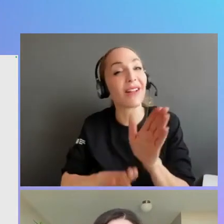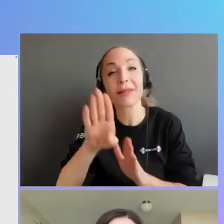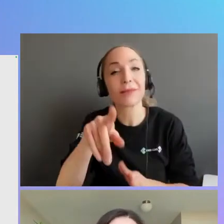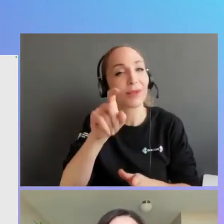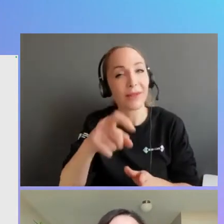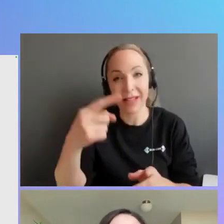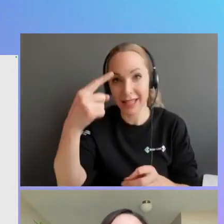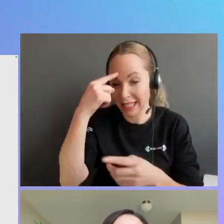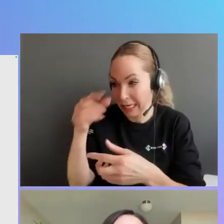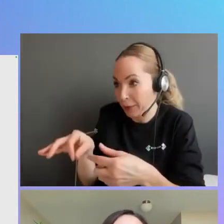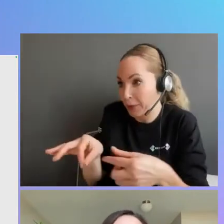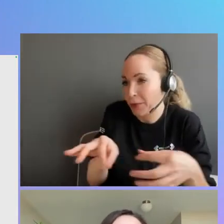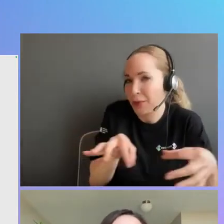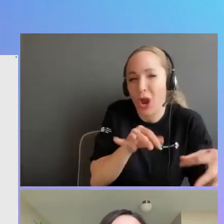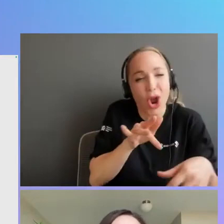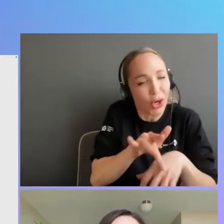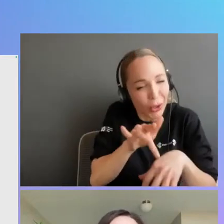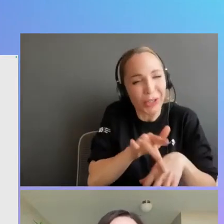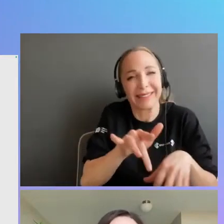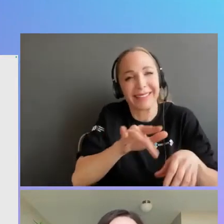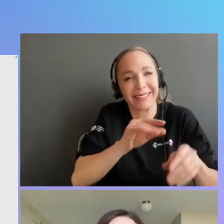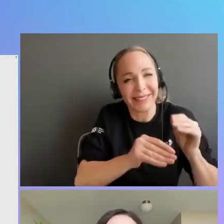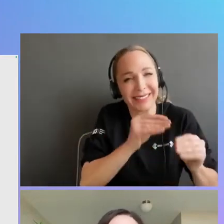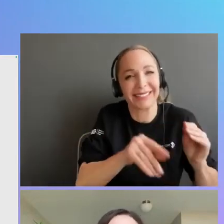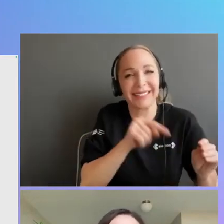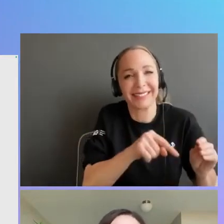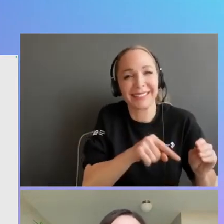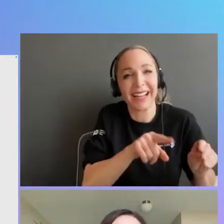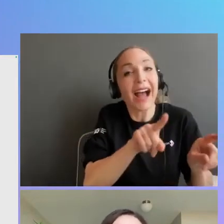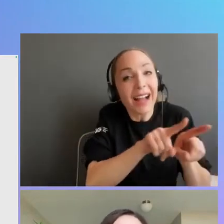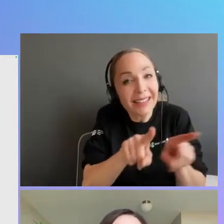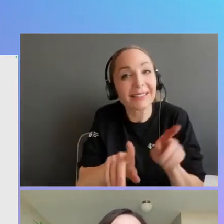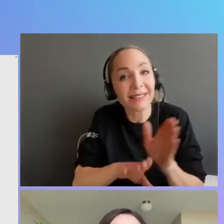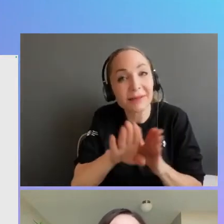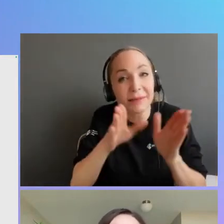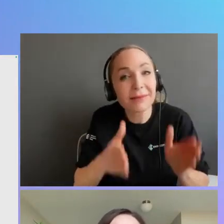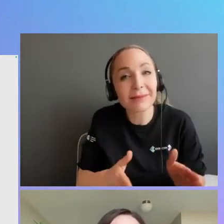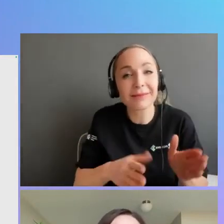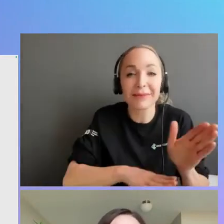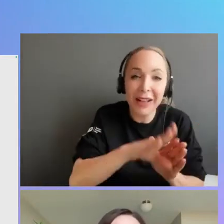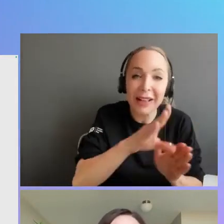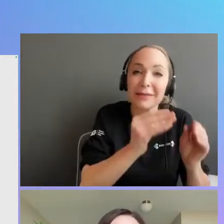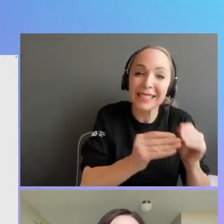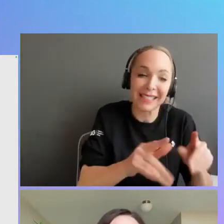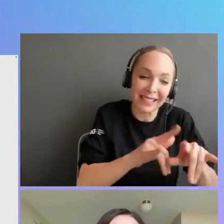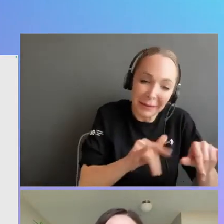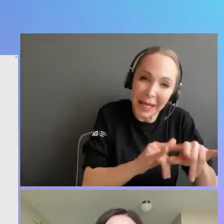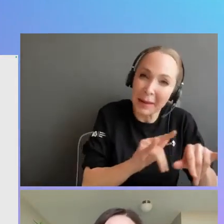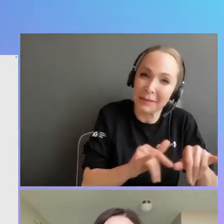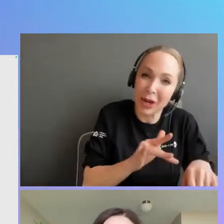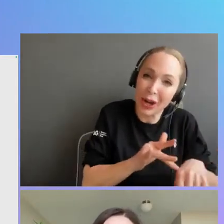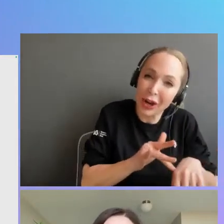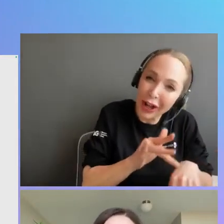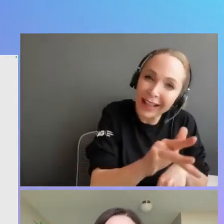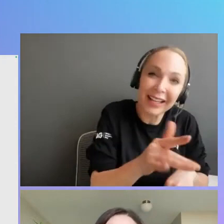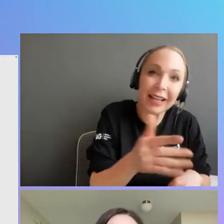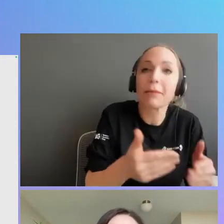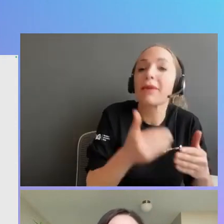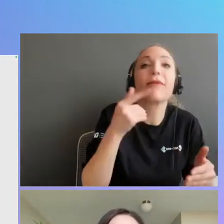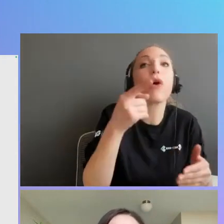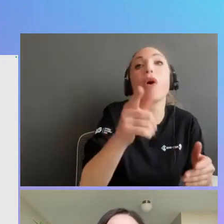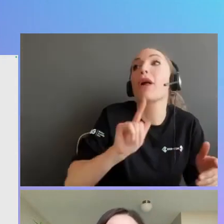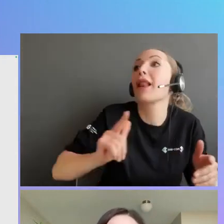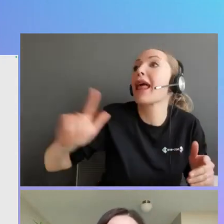as a developer, develop and fix together at the same time. So find your accessibility issues before you've even committed your